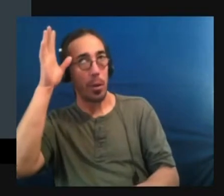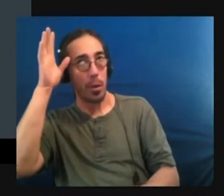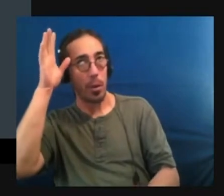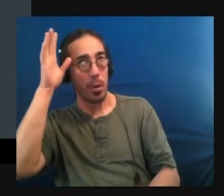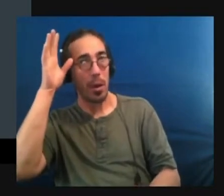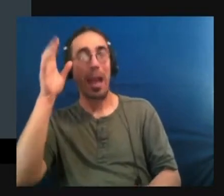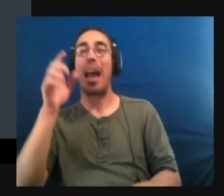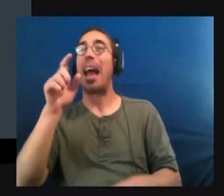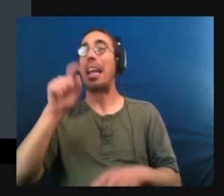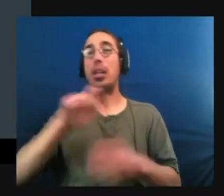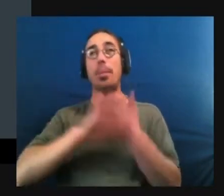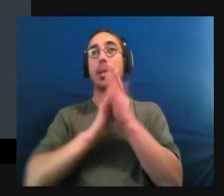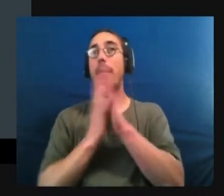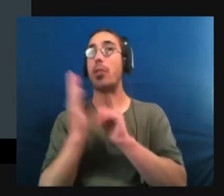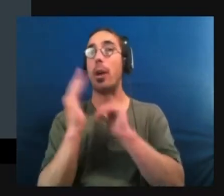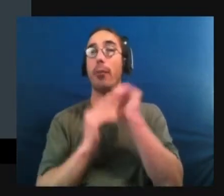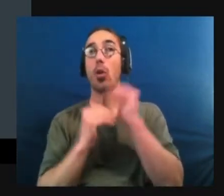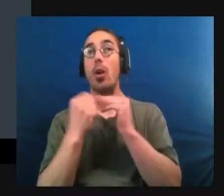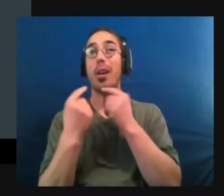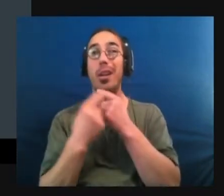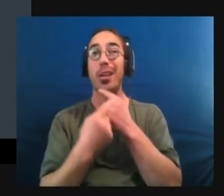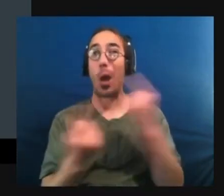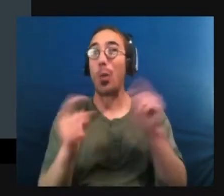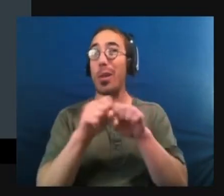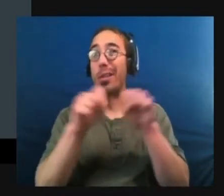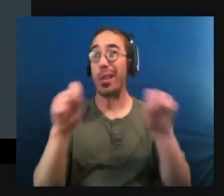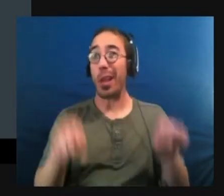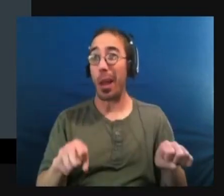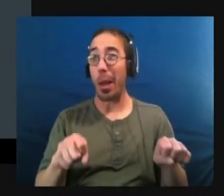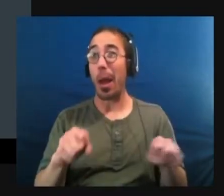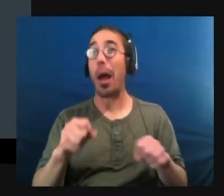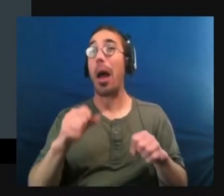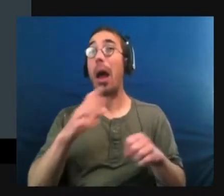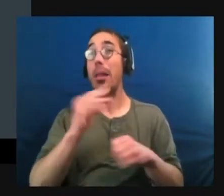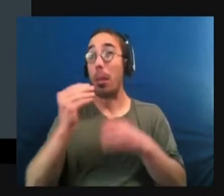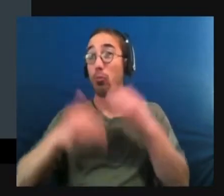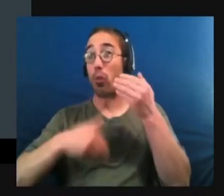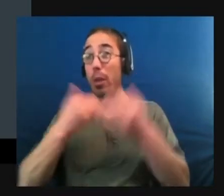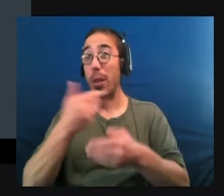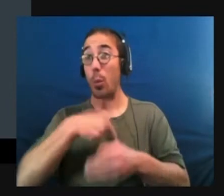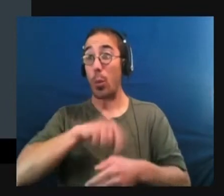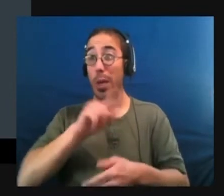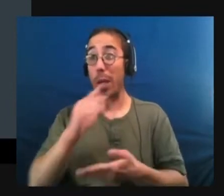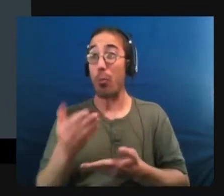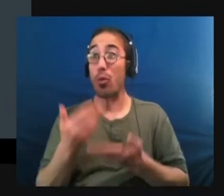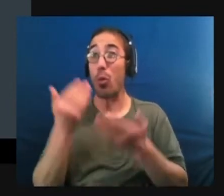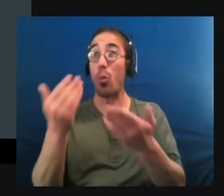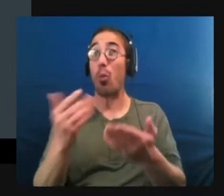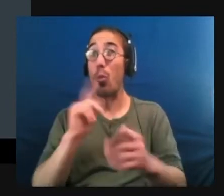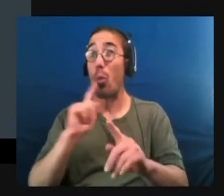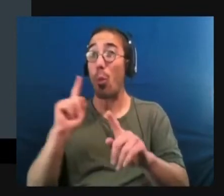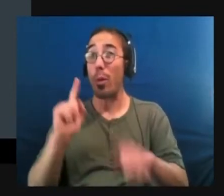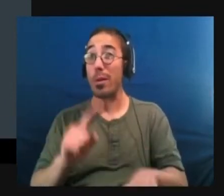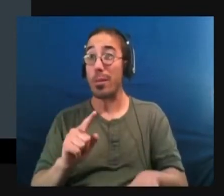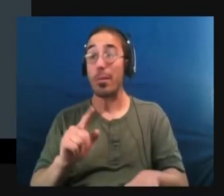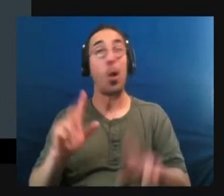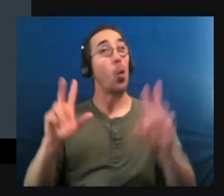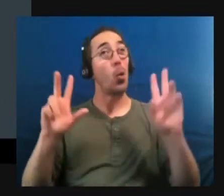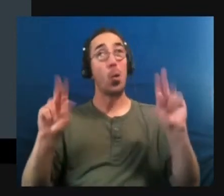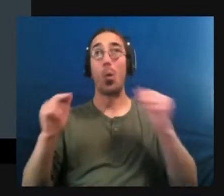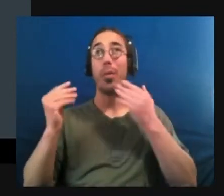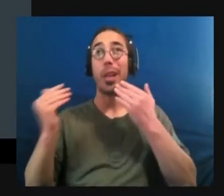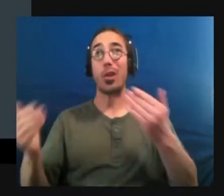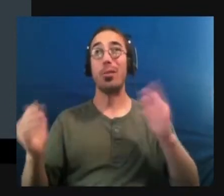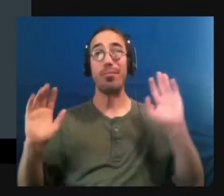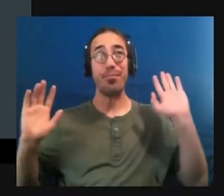comfortable saying to those systems and the processes that we are being prescribed, no, thank you.